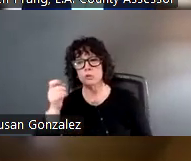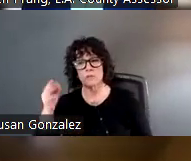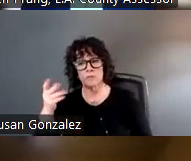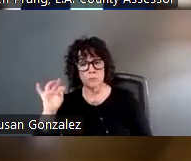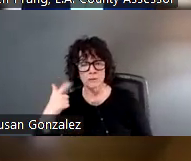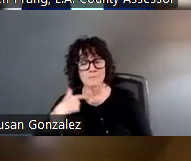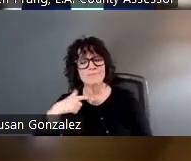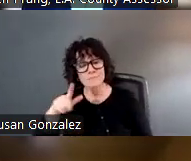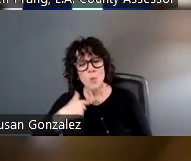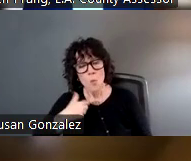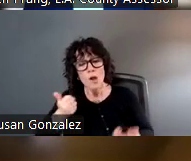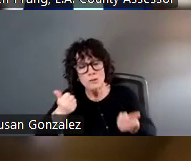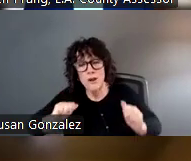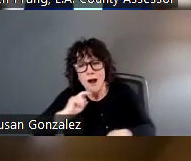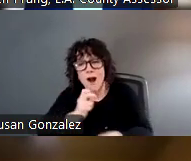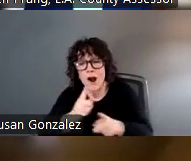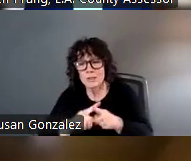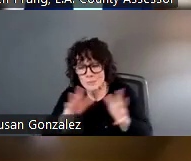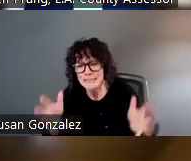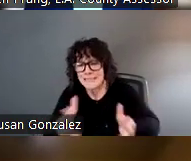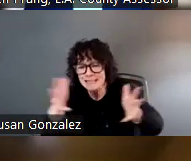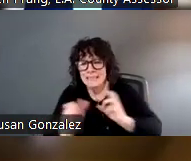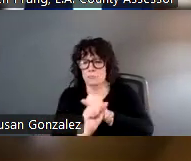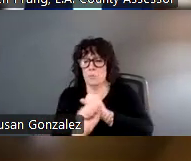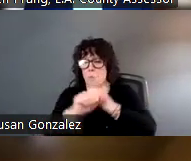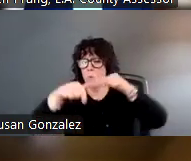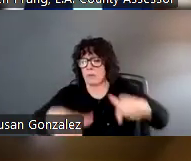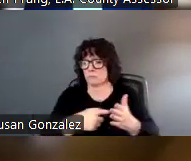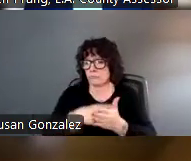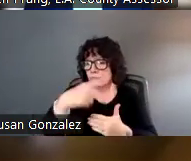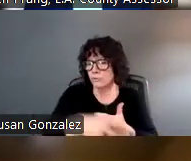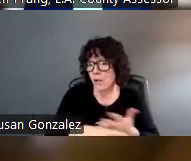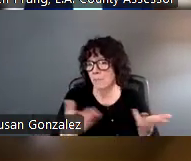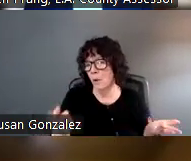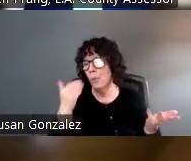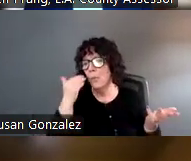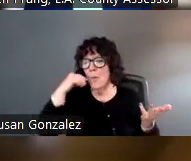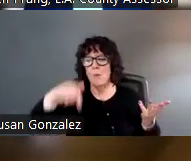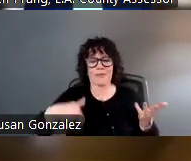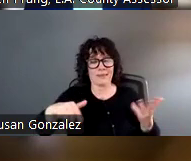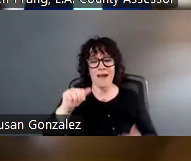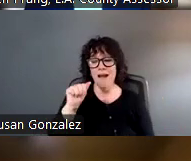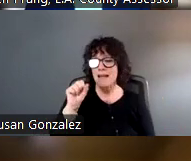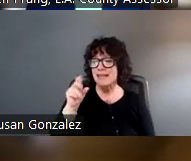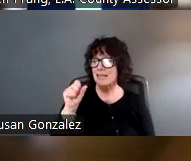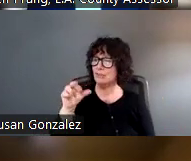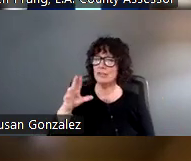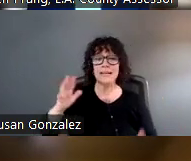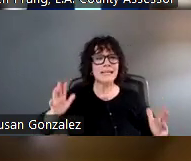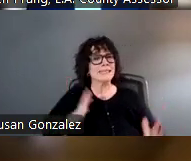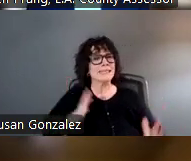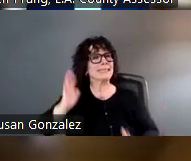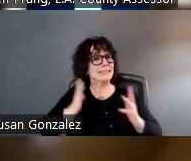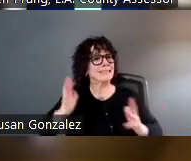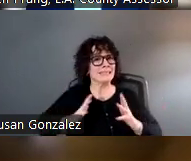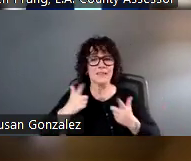have a little hard time getting major media to pay attention to us. Well, I'll be sure if I'm in any media interviews about title, I will be